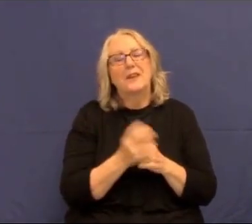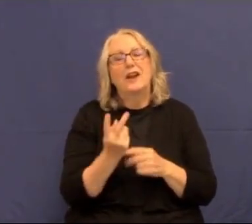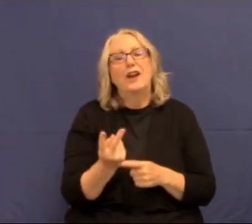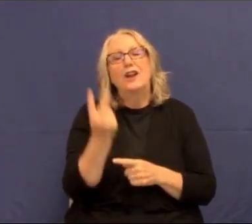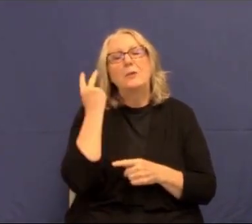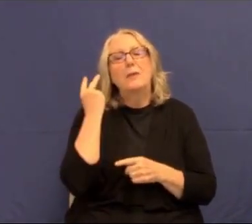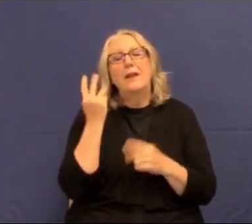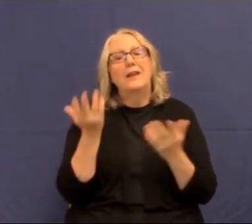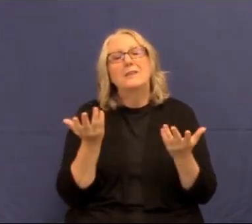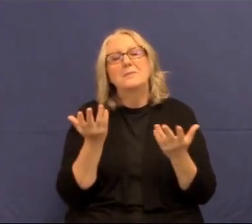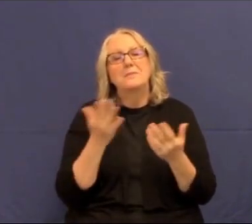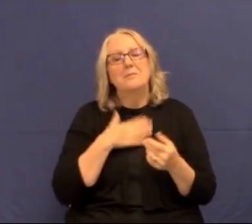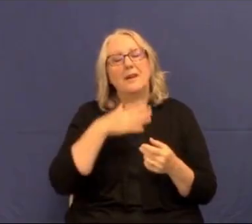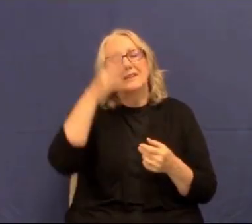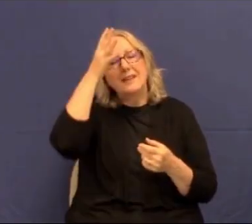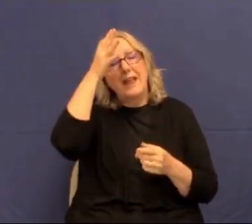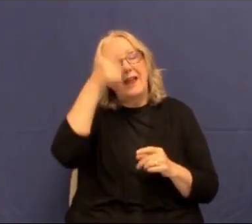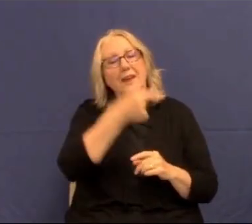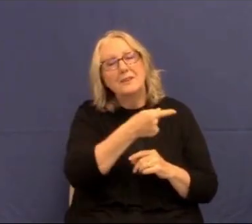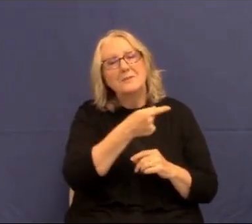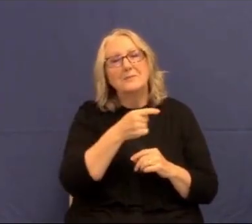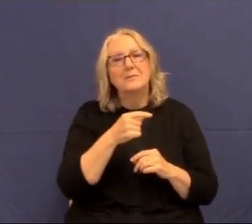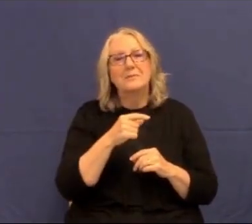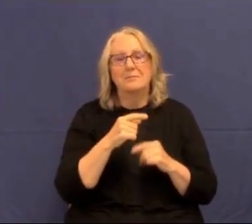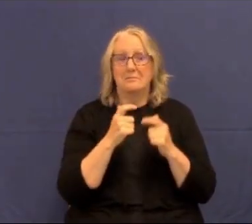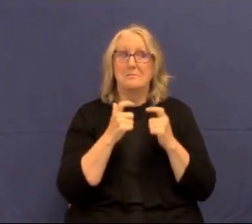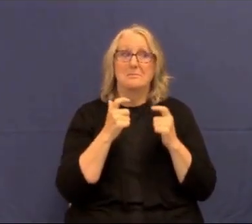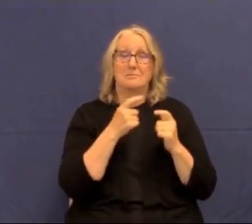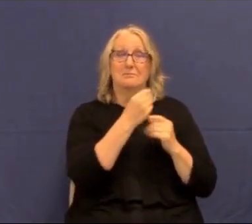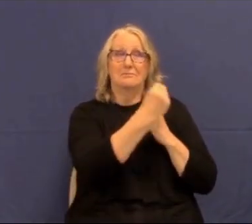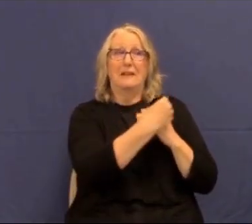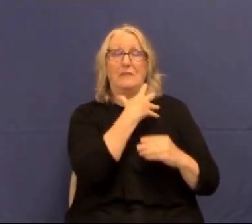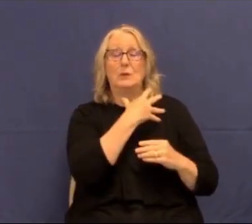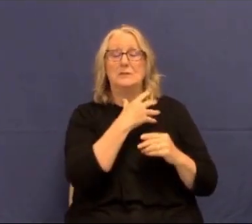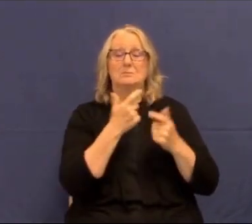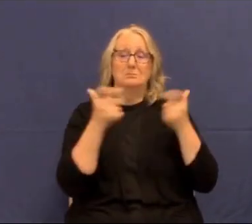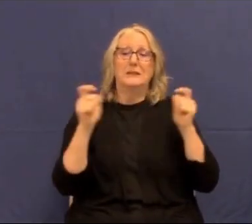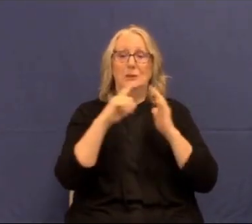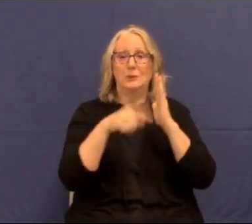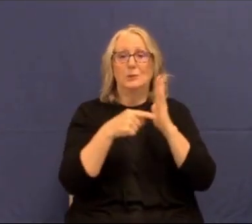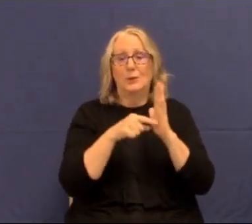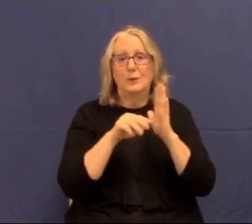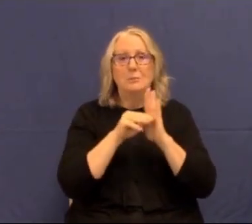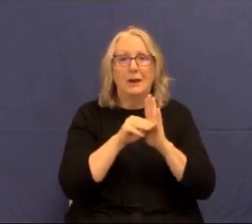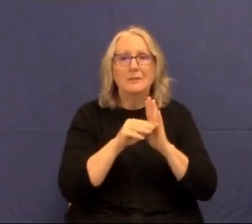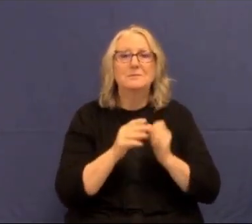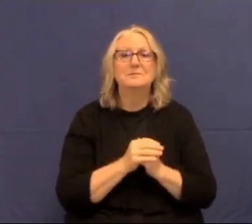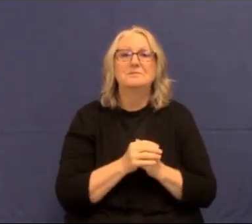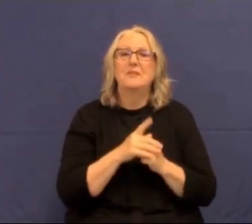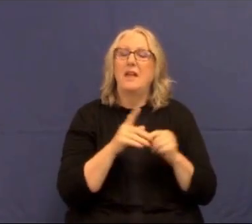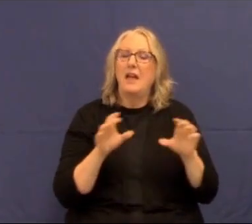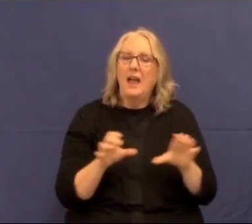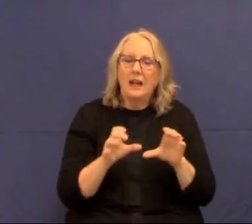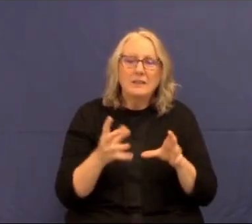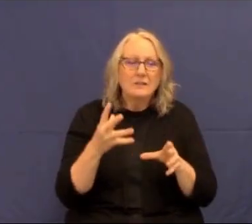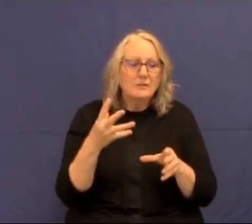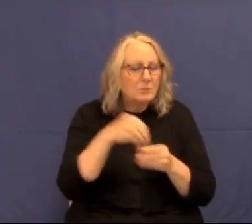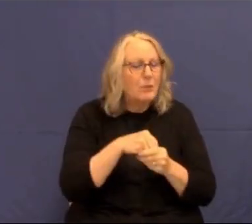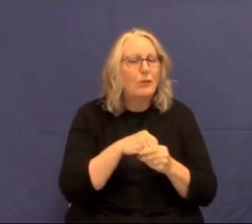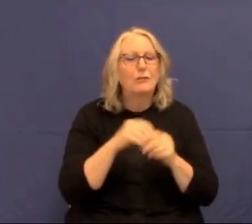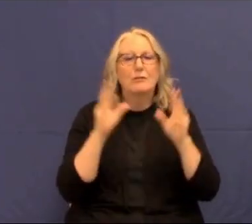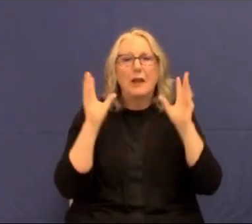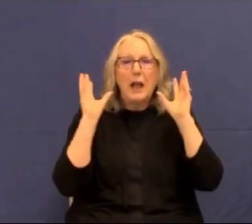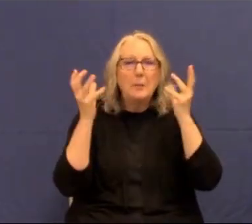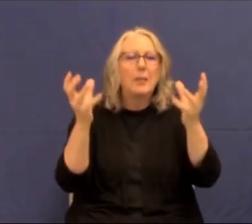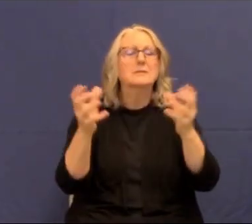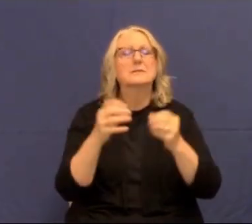yeah, just looking back, like my father was a pretty big role model while I was going out through high school, and he was an active